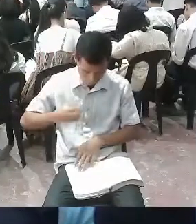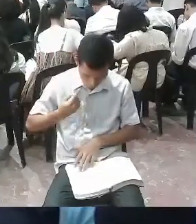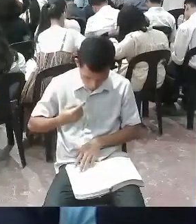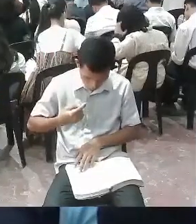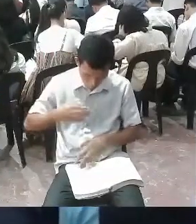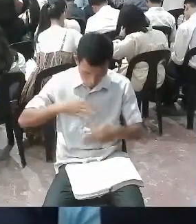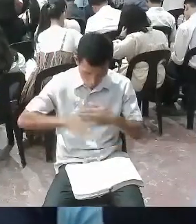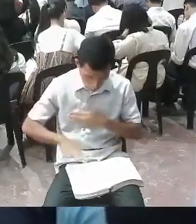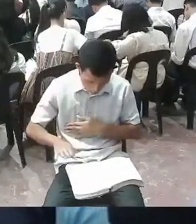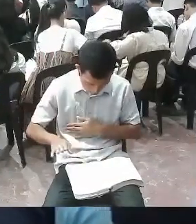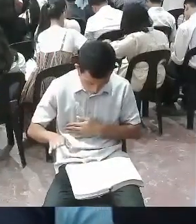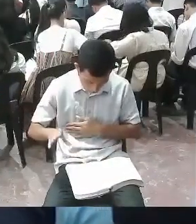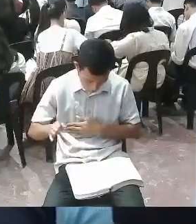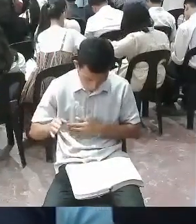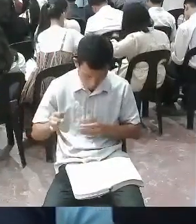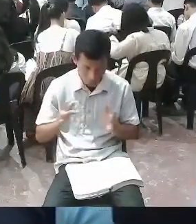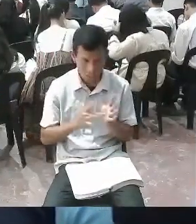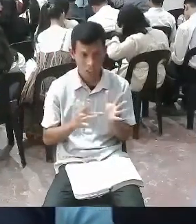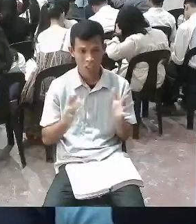was born Jesus.